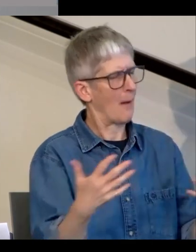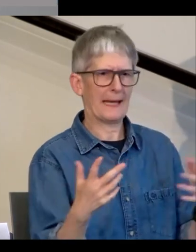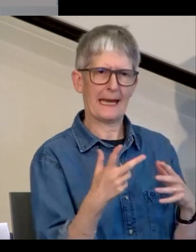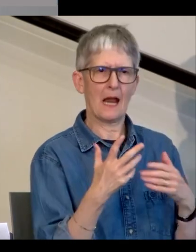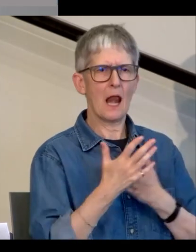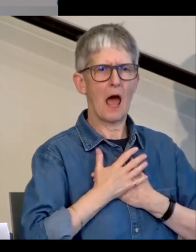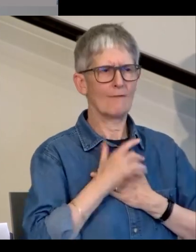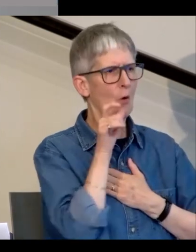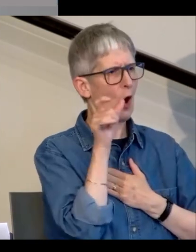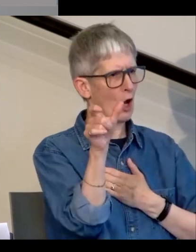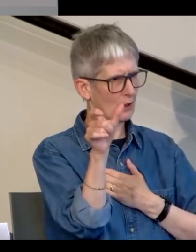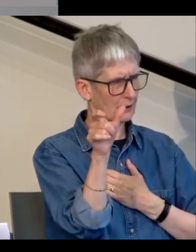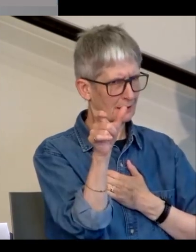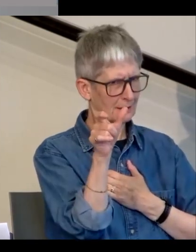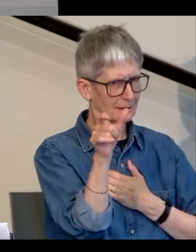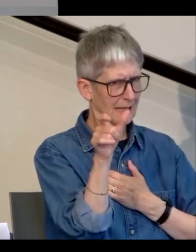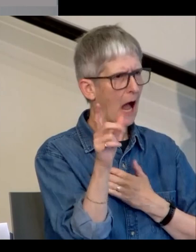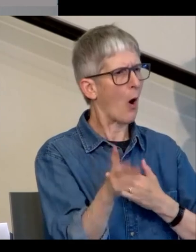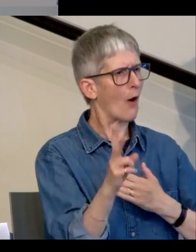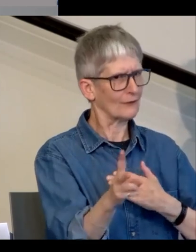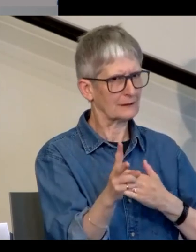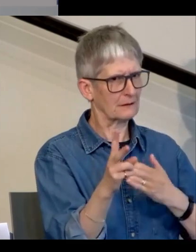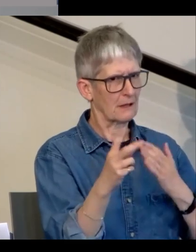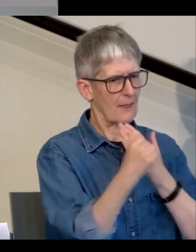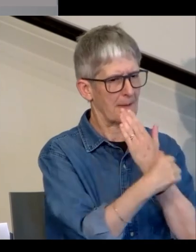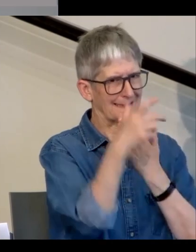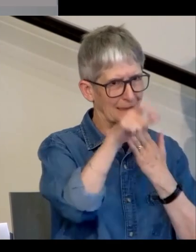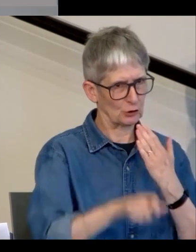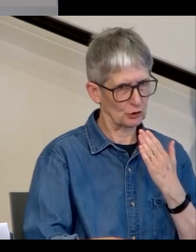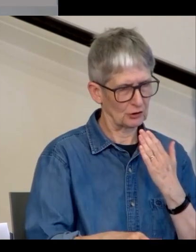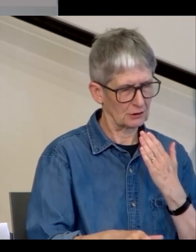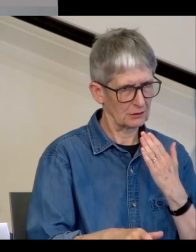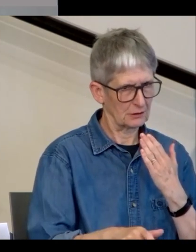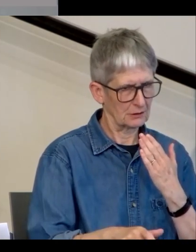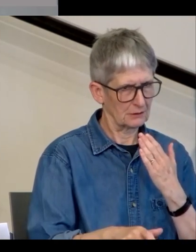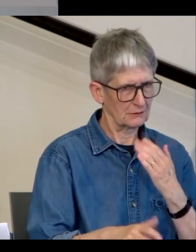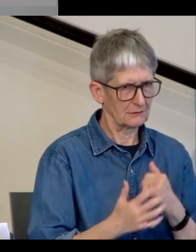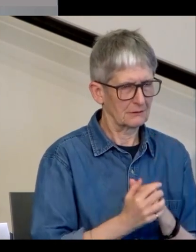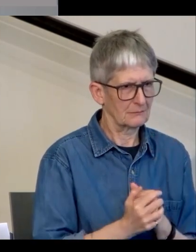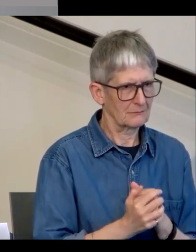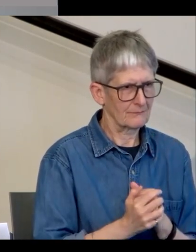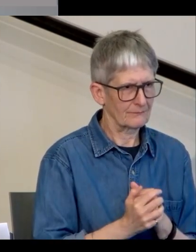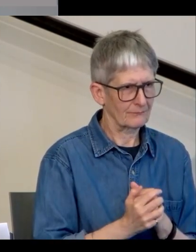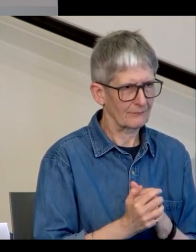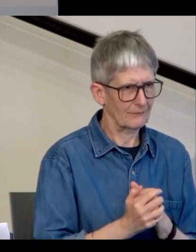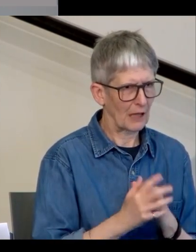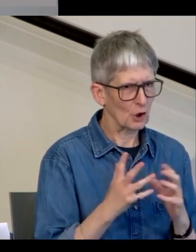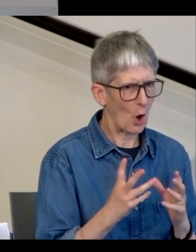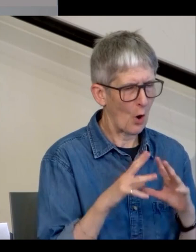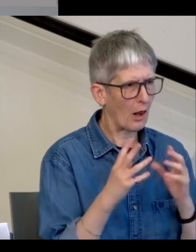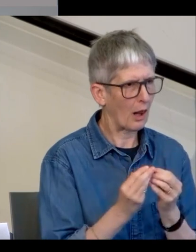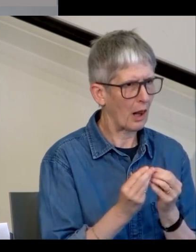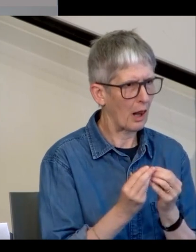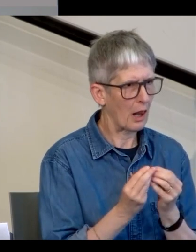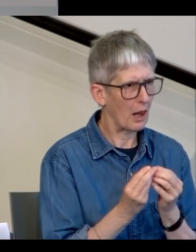times love, loves, loved was put in this passage. And